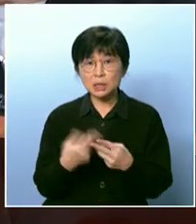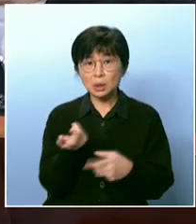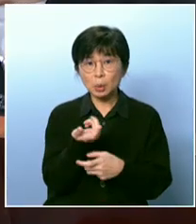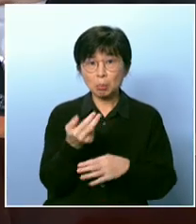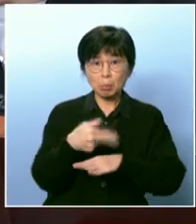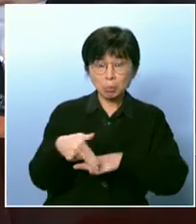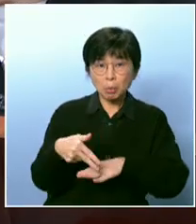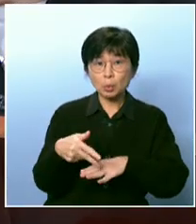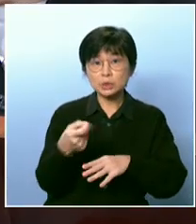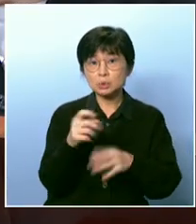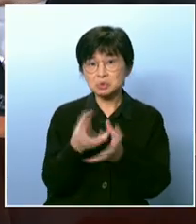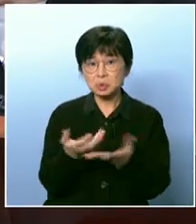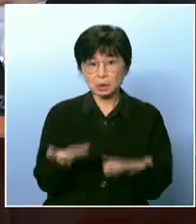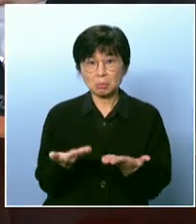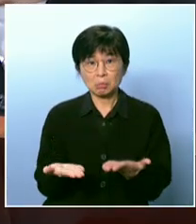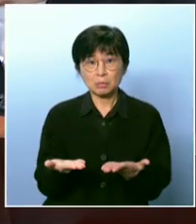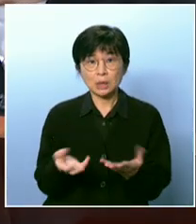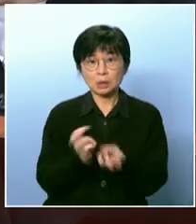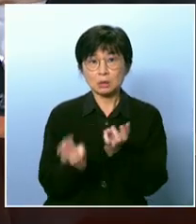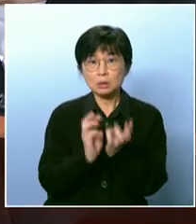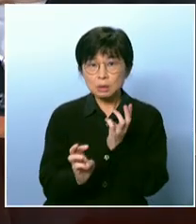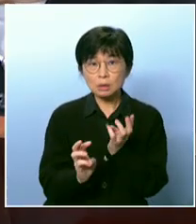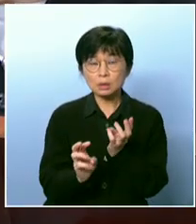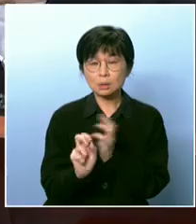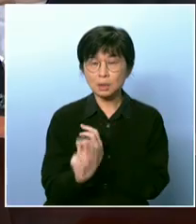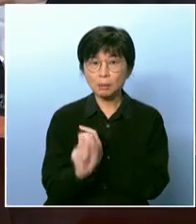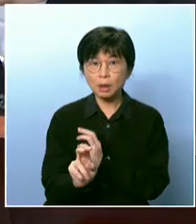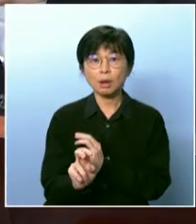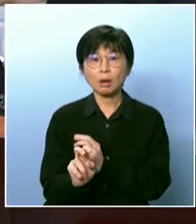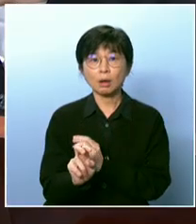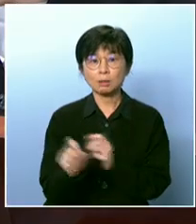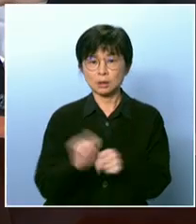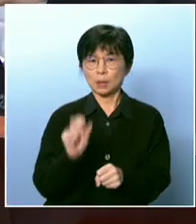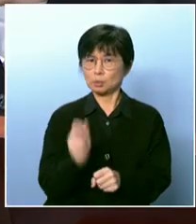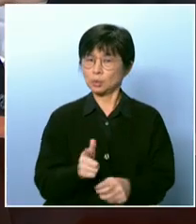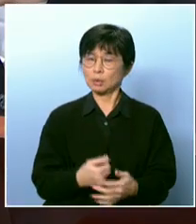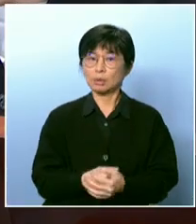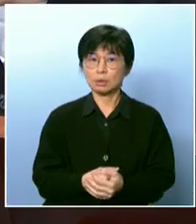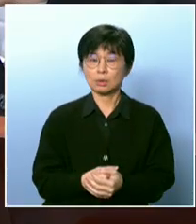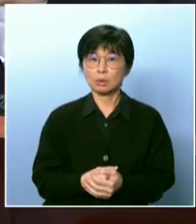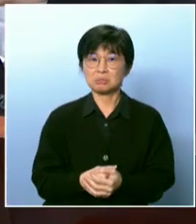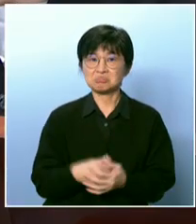serving Kowloon East, I of course would want to express my support.